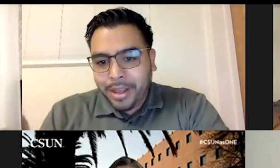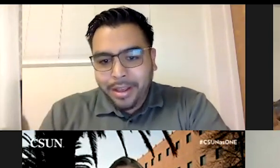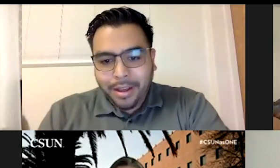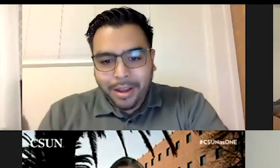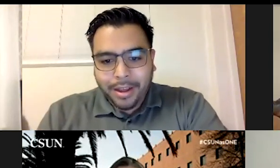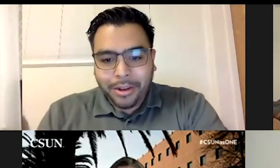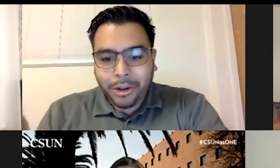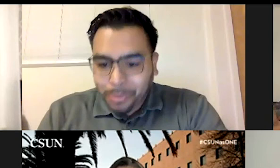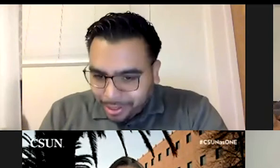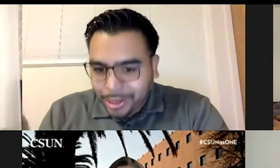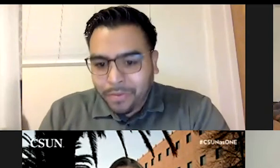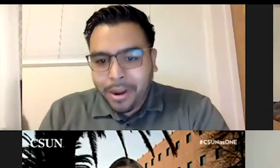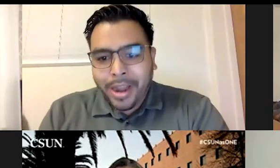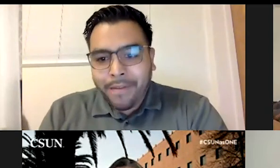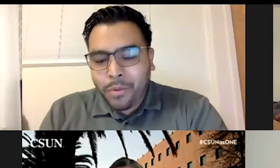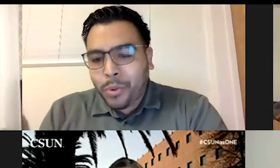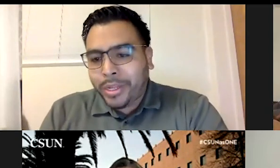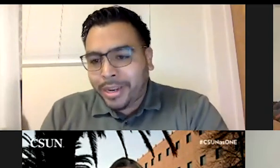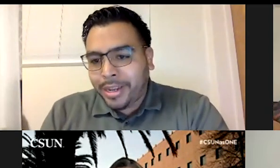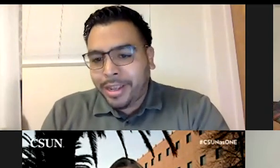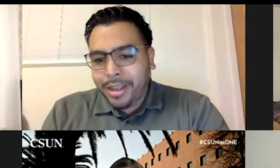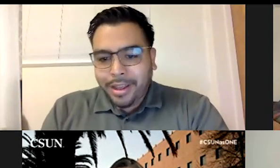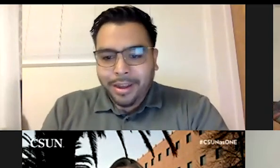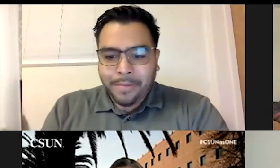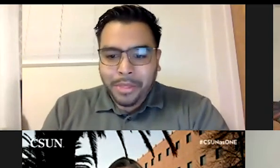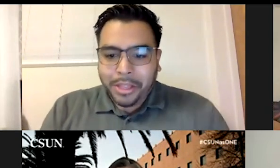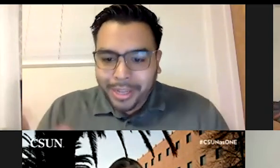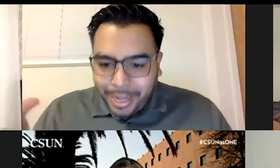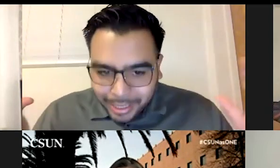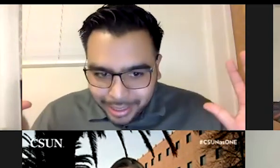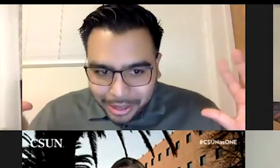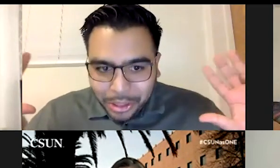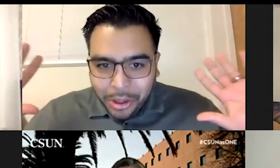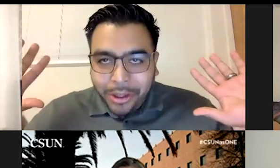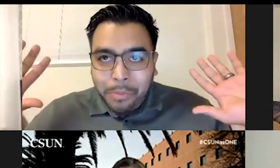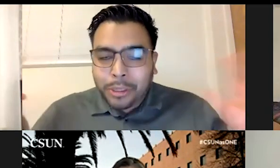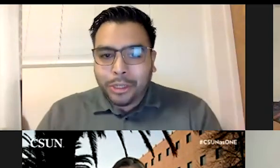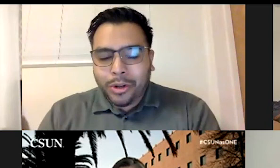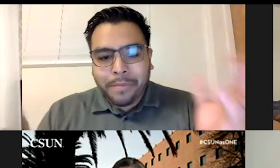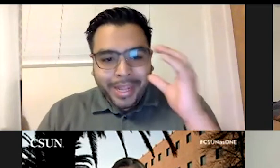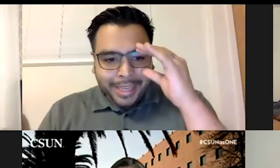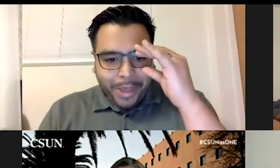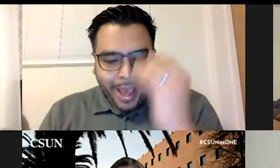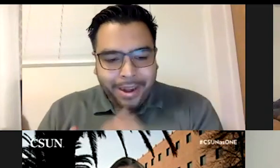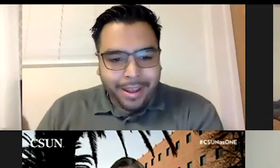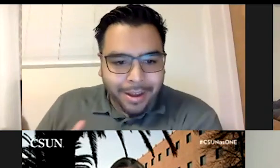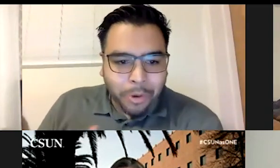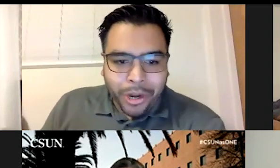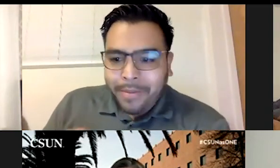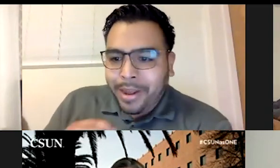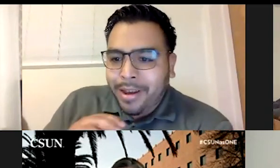Sam, Dr. Martha Escobar, and everyone who attended today's, the multitude of meetings that we